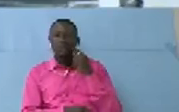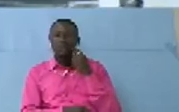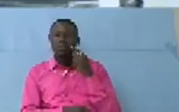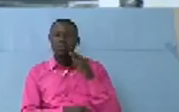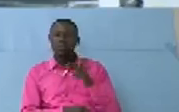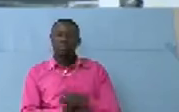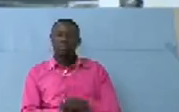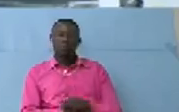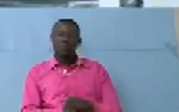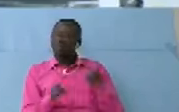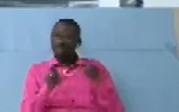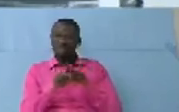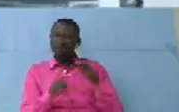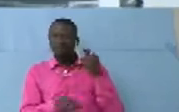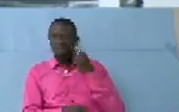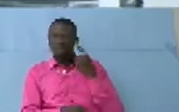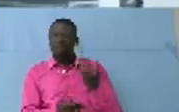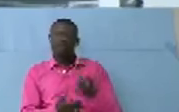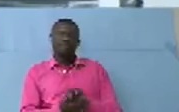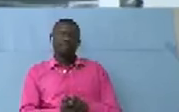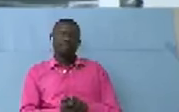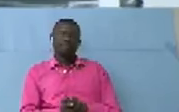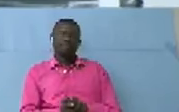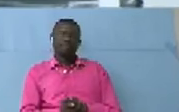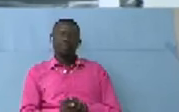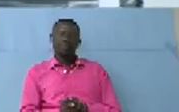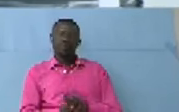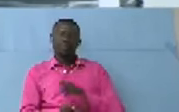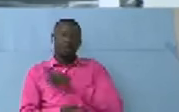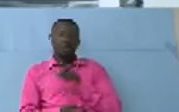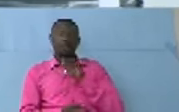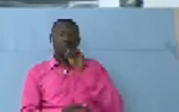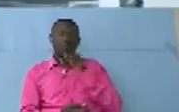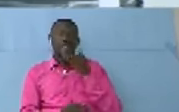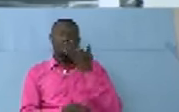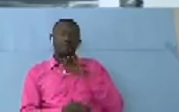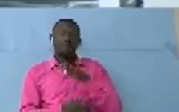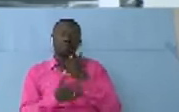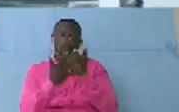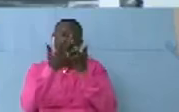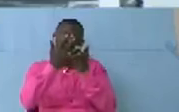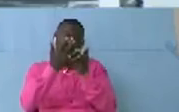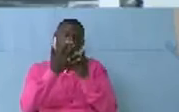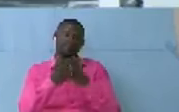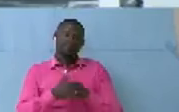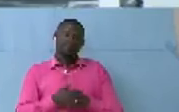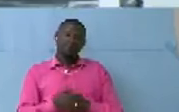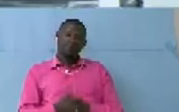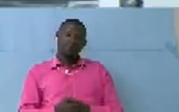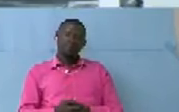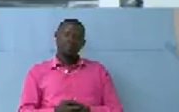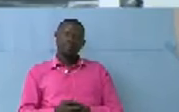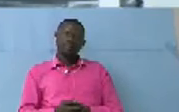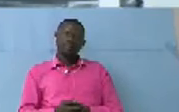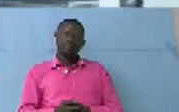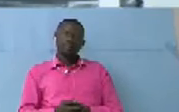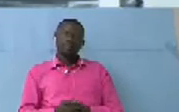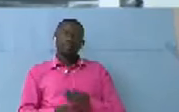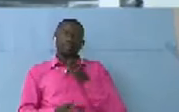on which day? That same day. They called you from the cell.